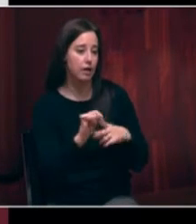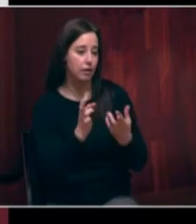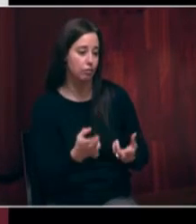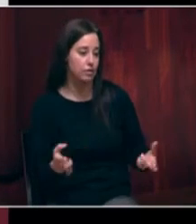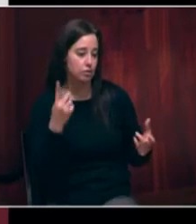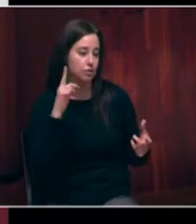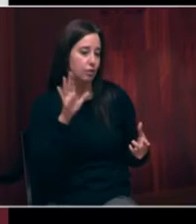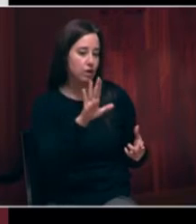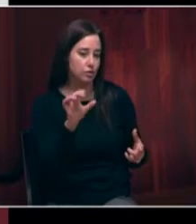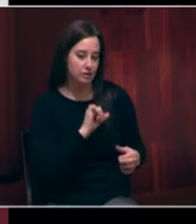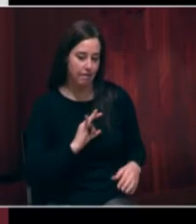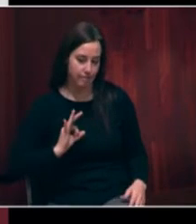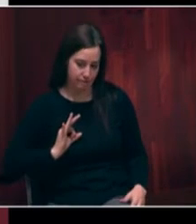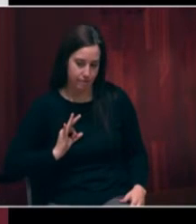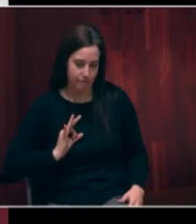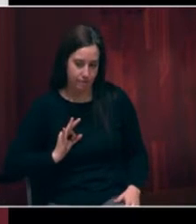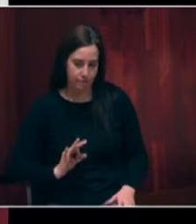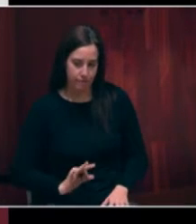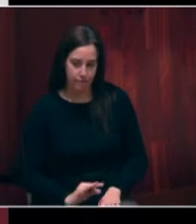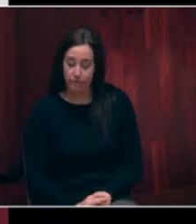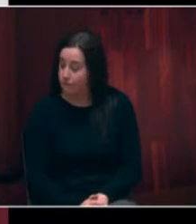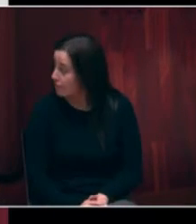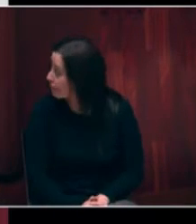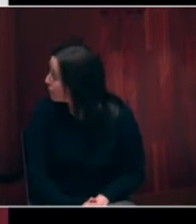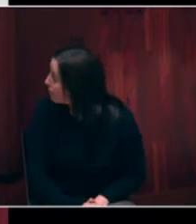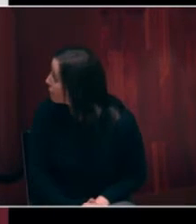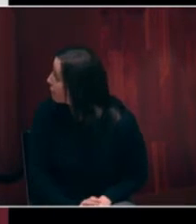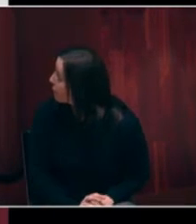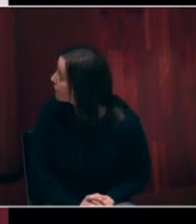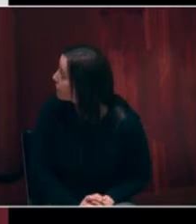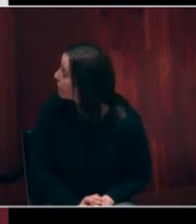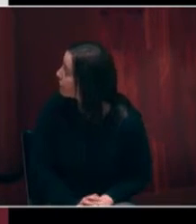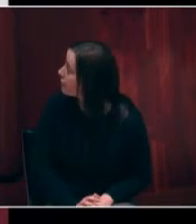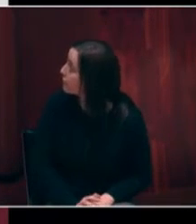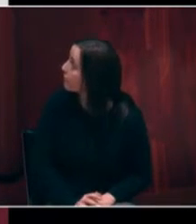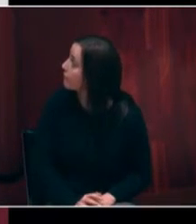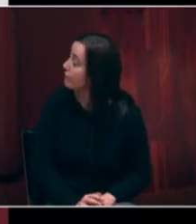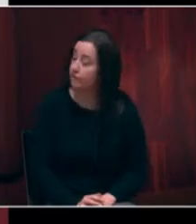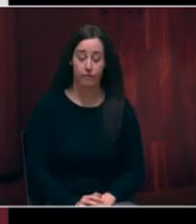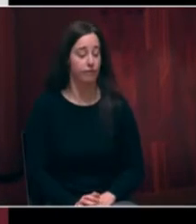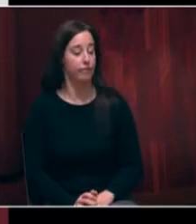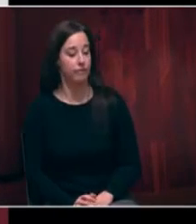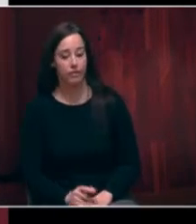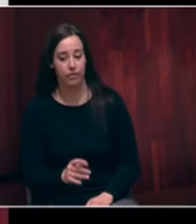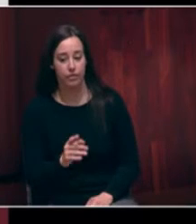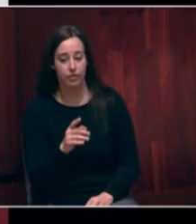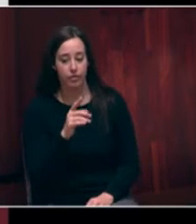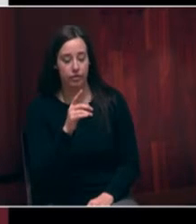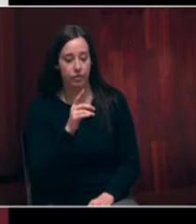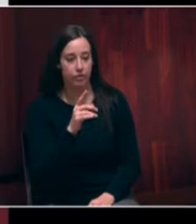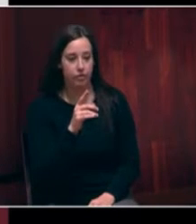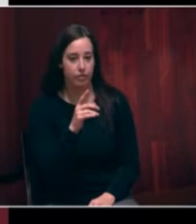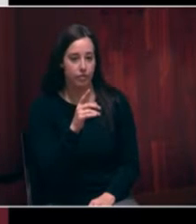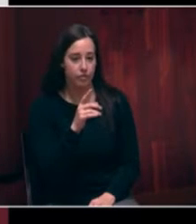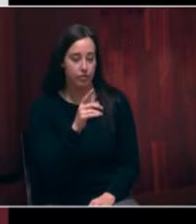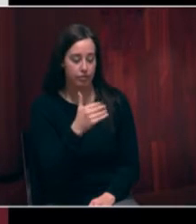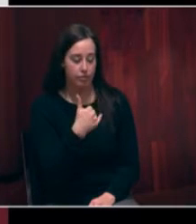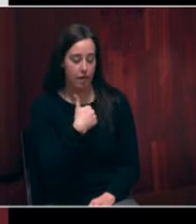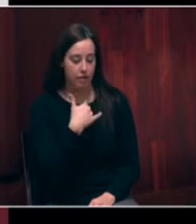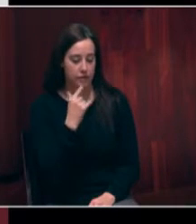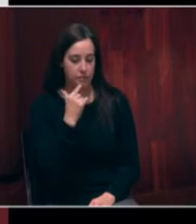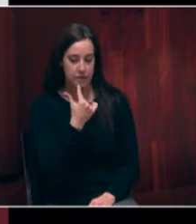your workforce out there. Now, also, cover sheets. Again, earlier I joked that we held some serious debate among